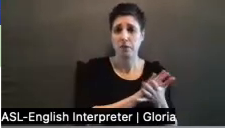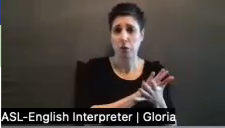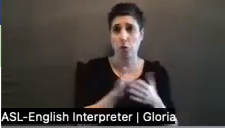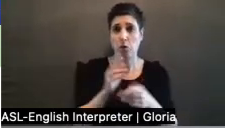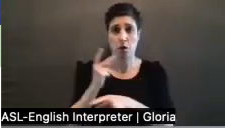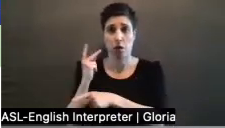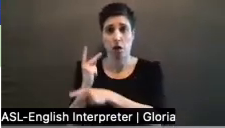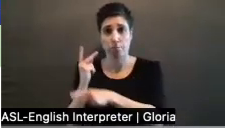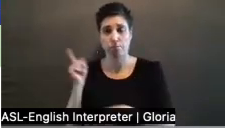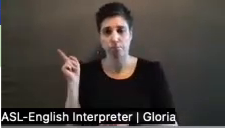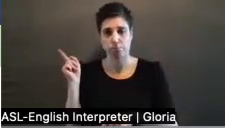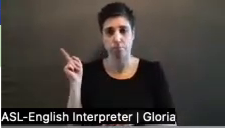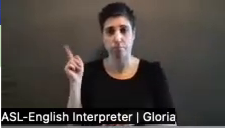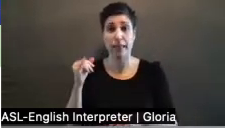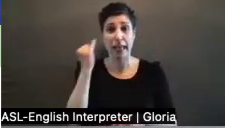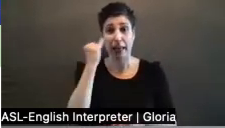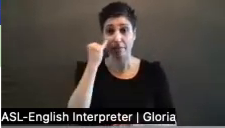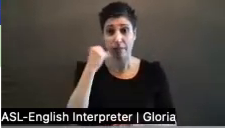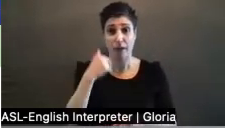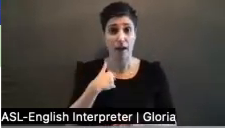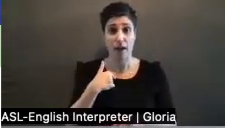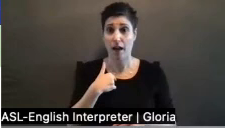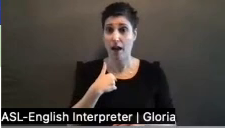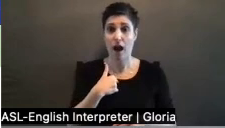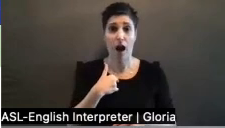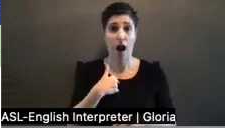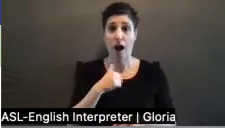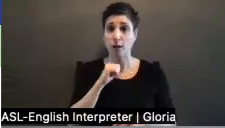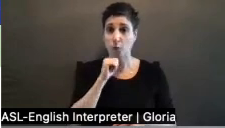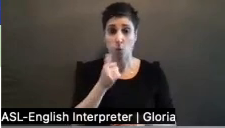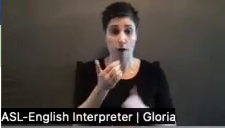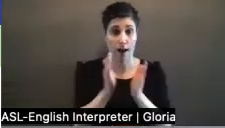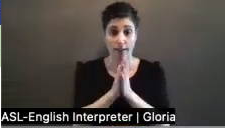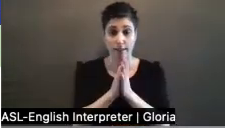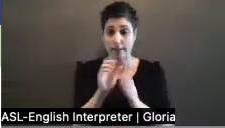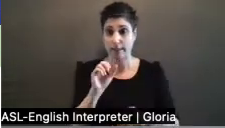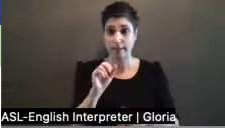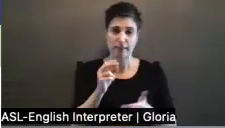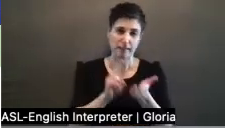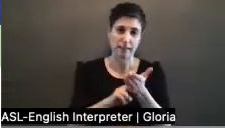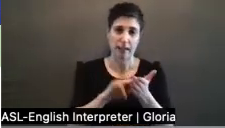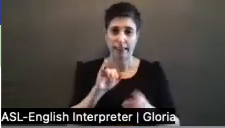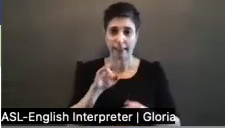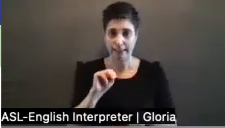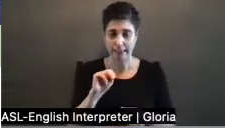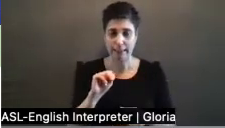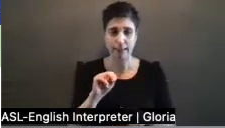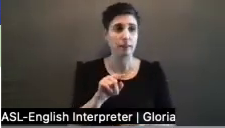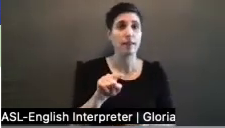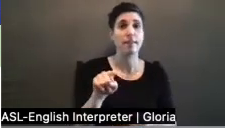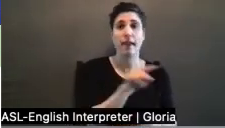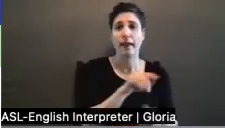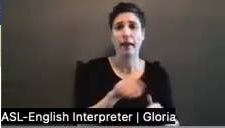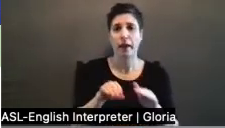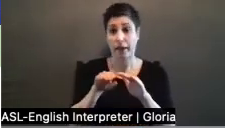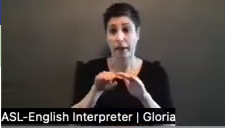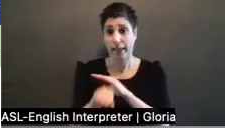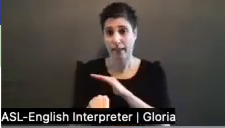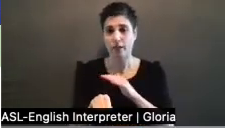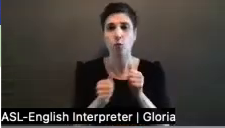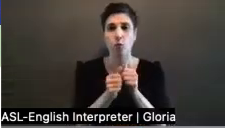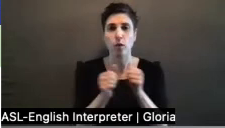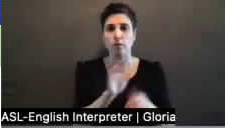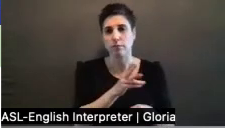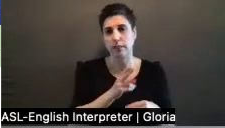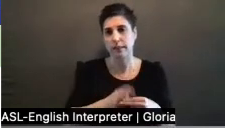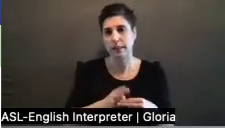that, the system will not ask them to sign in. It will be anonymous. They will be able to put the information in and they will be able to still